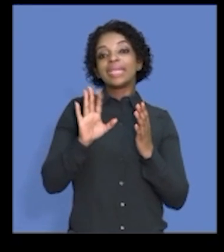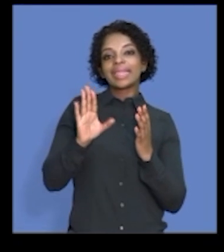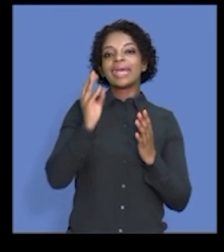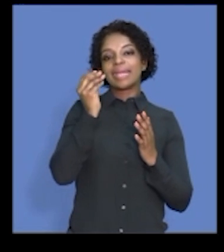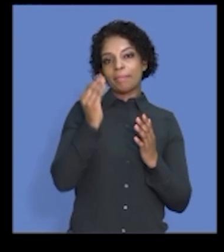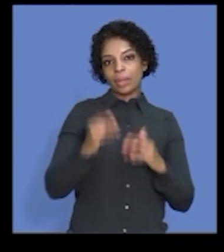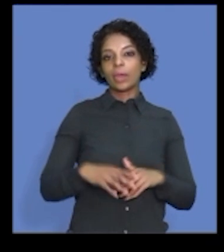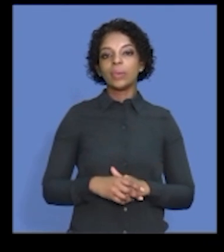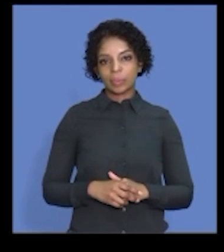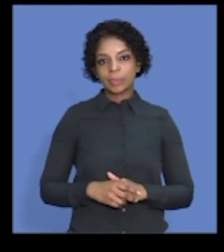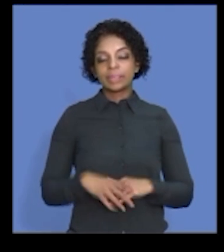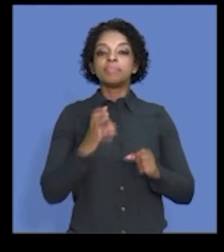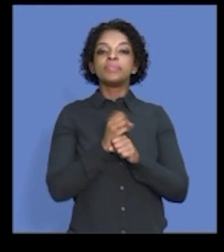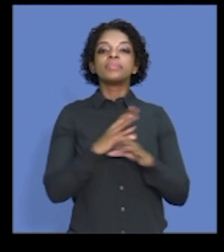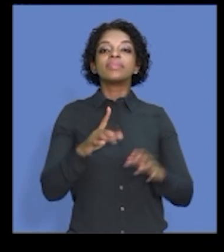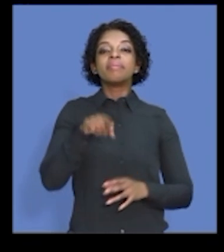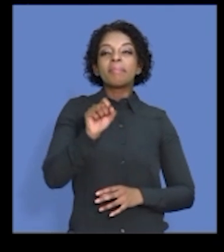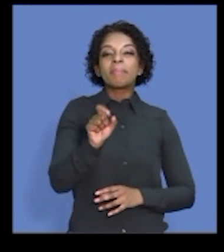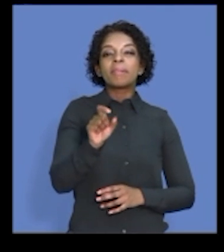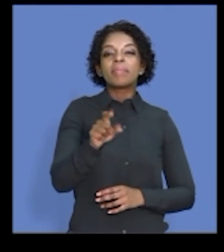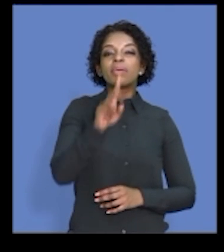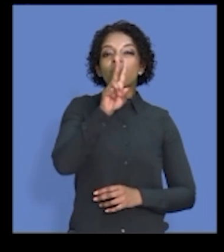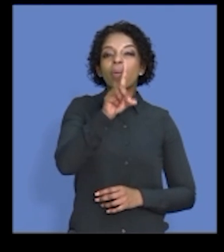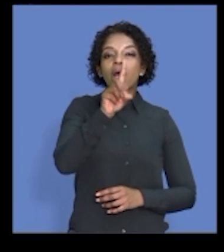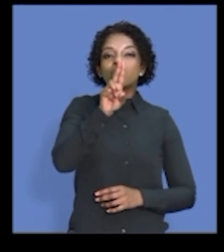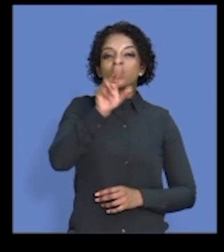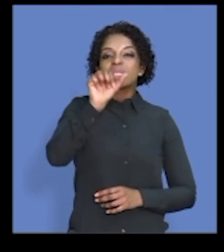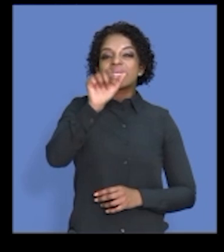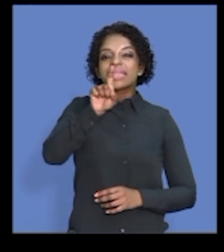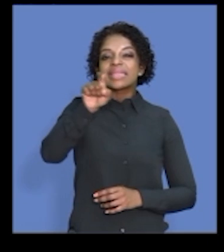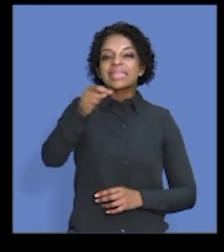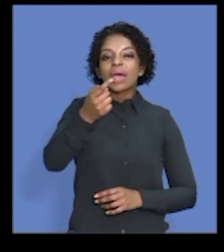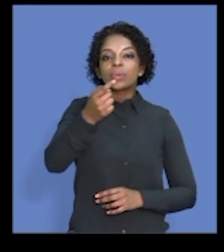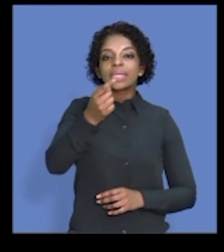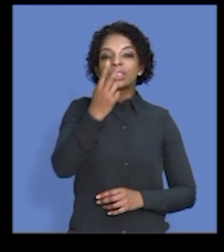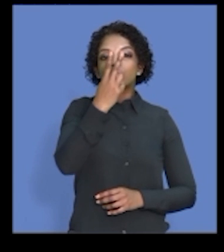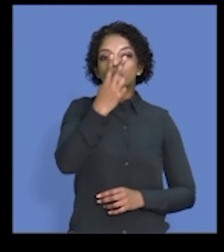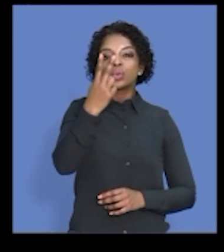you start off with a figure as per given in your income statement, which is